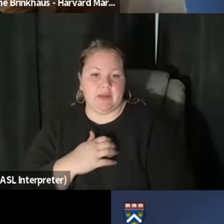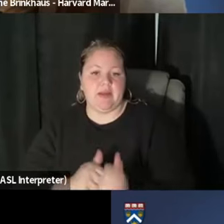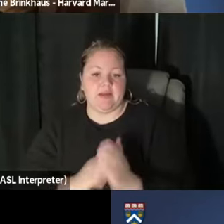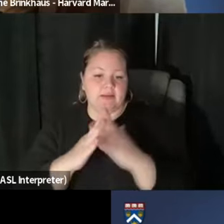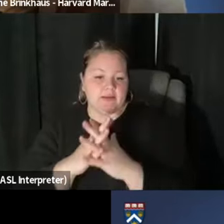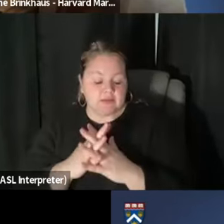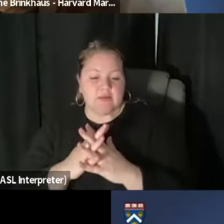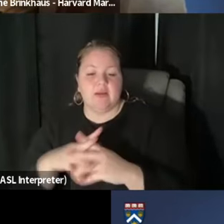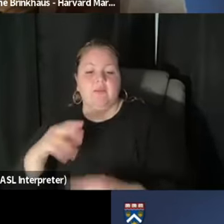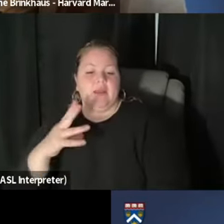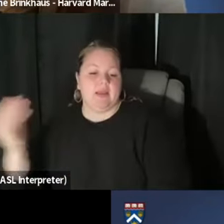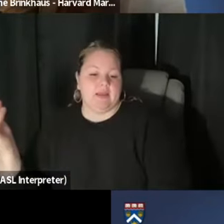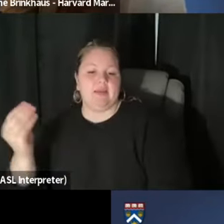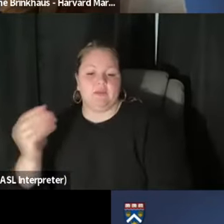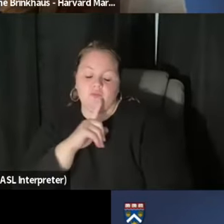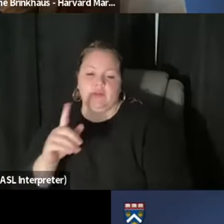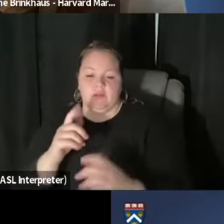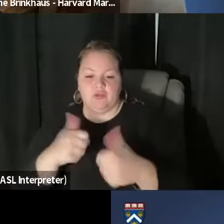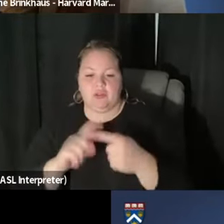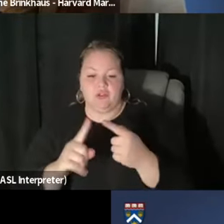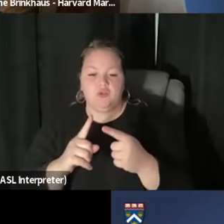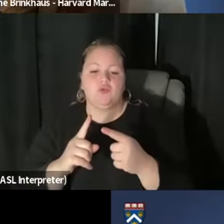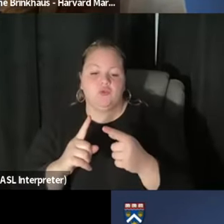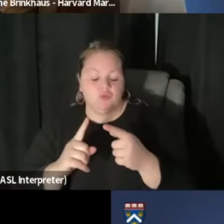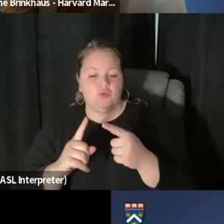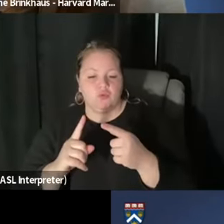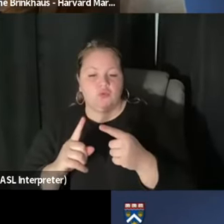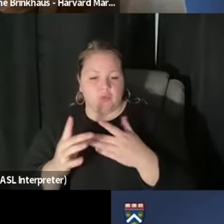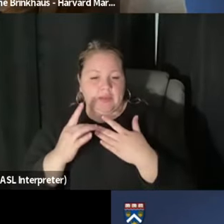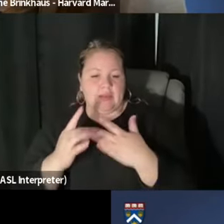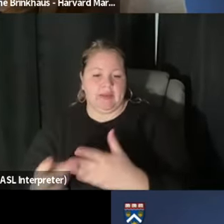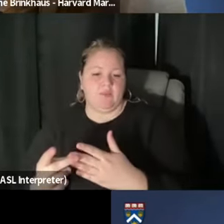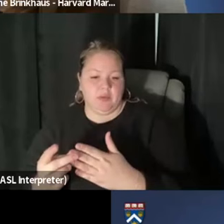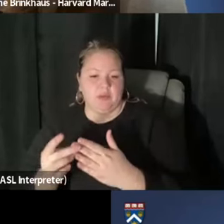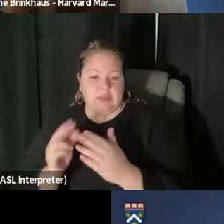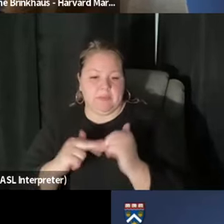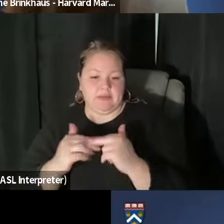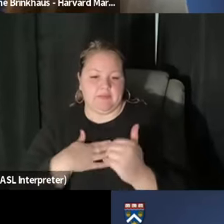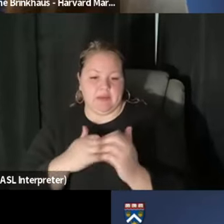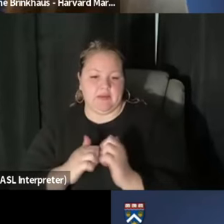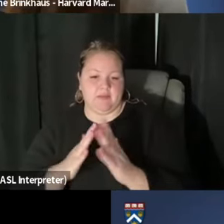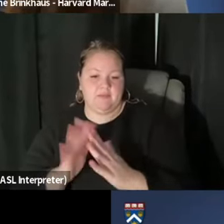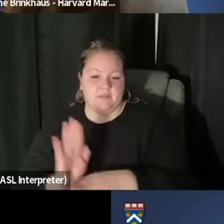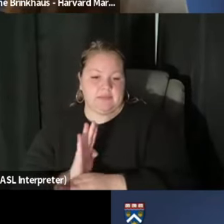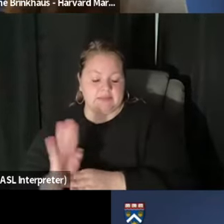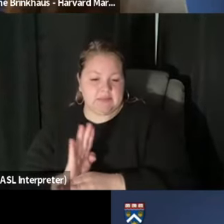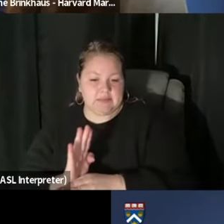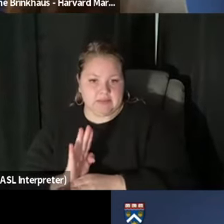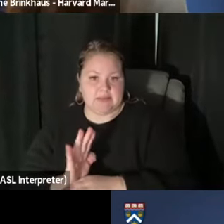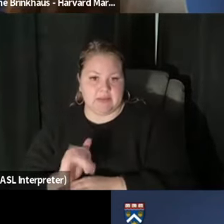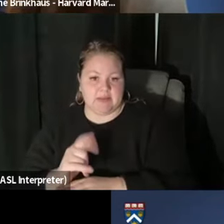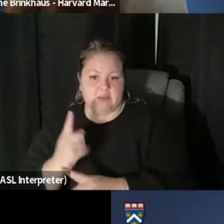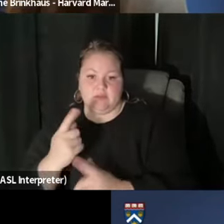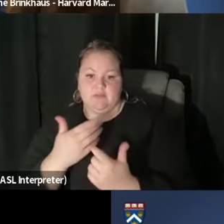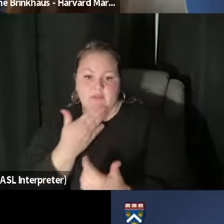gave me a lot of time to help guide me on how I should be building my startup. So that's been one of the best parts about being part of it. Yes, was